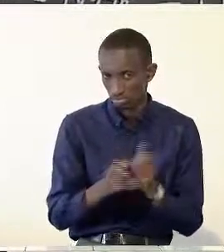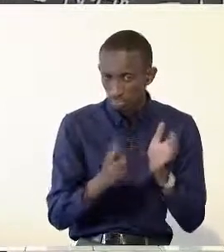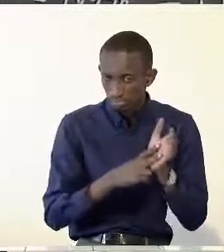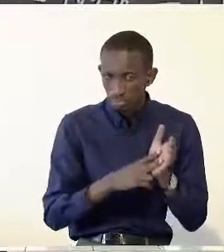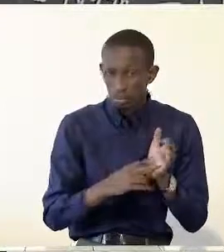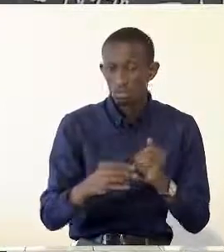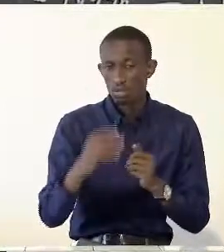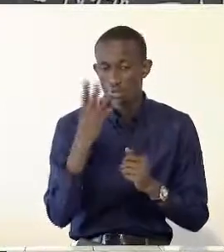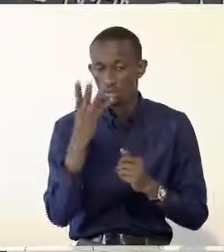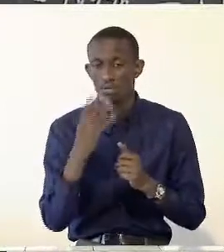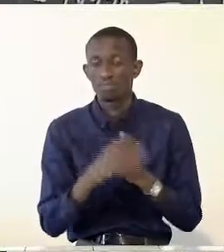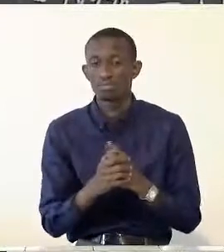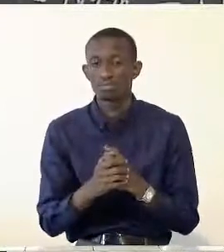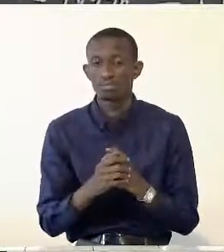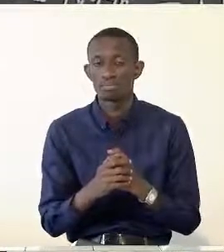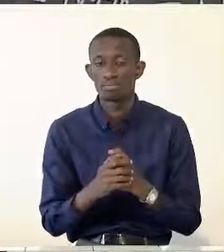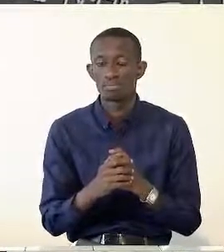4